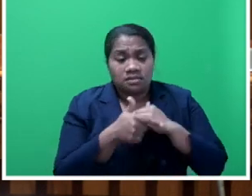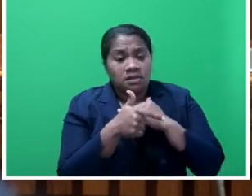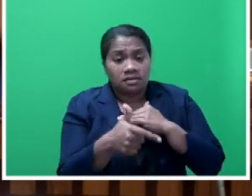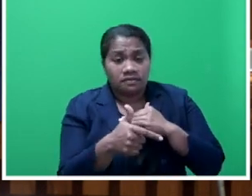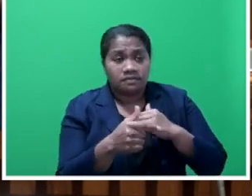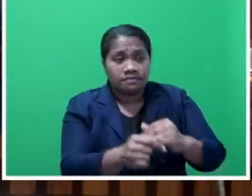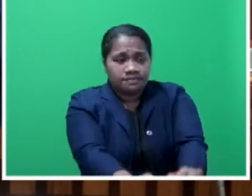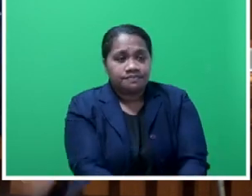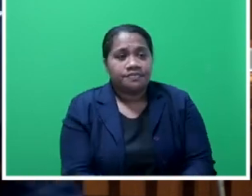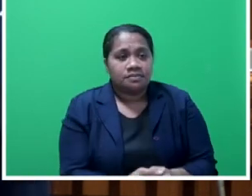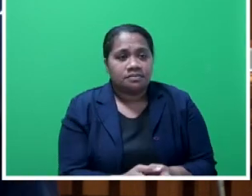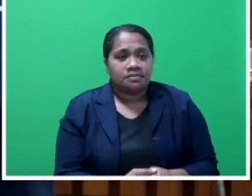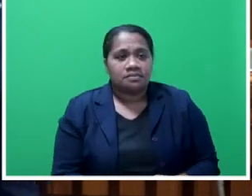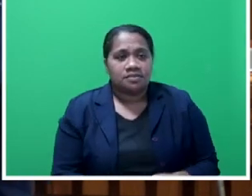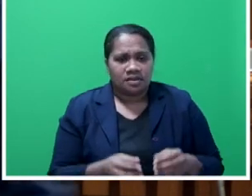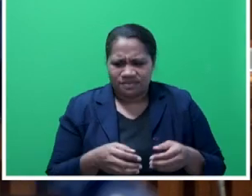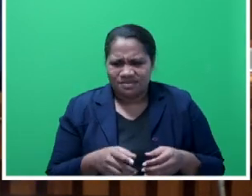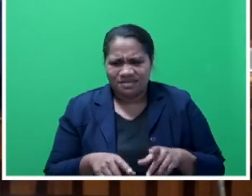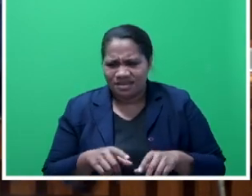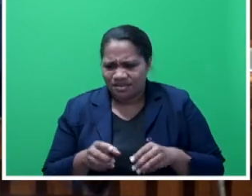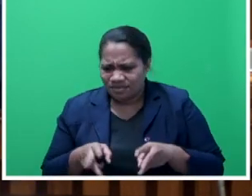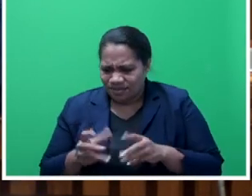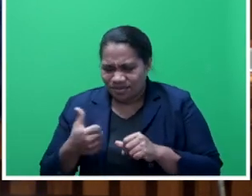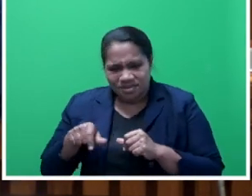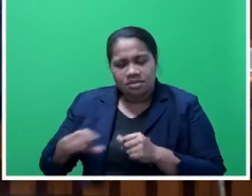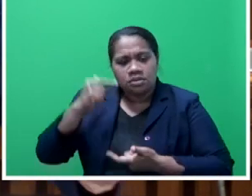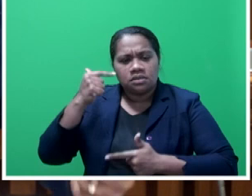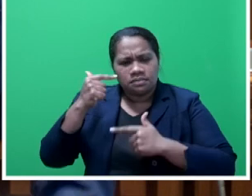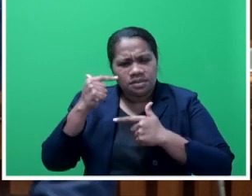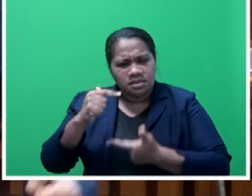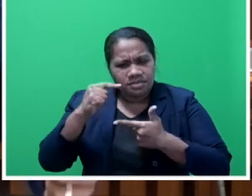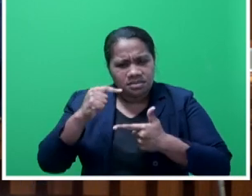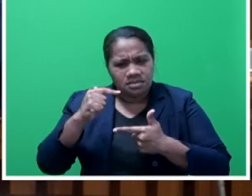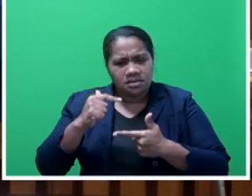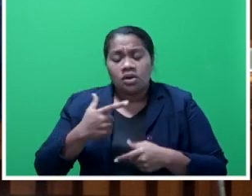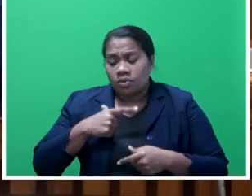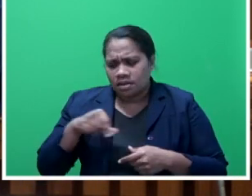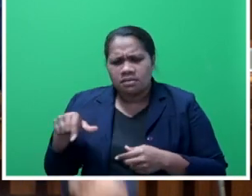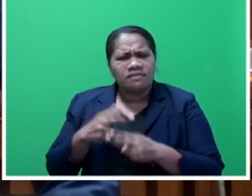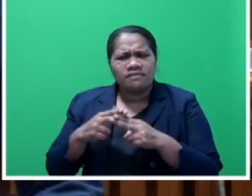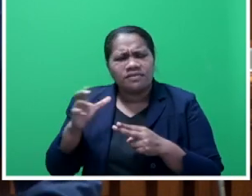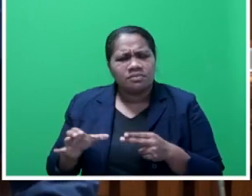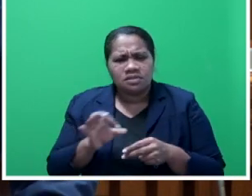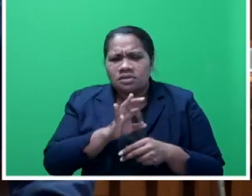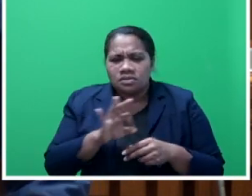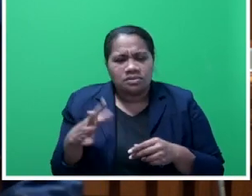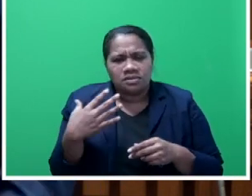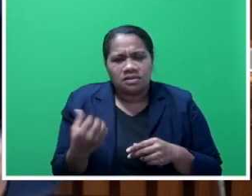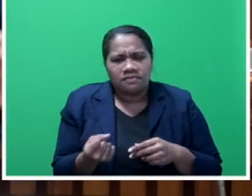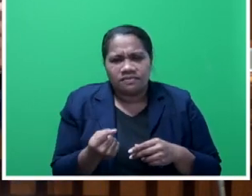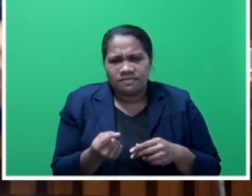limited, and that's a fact, because the farmers don't have the ability to be able to borrow cheaper